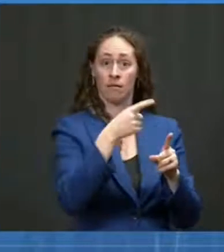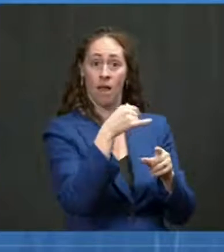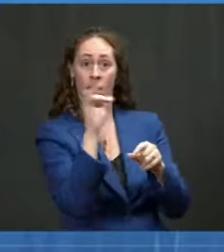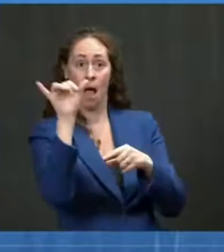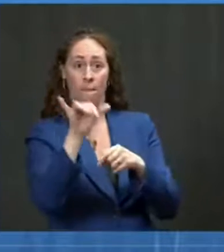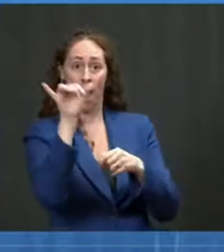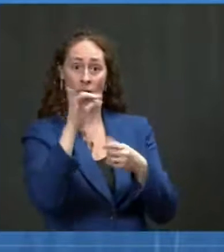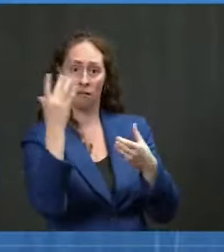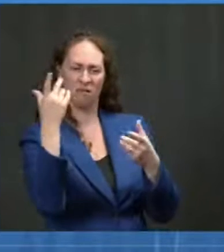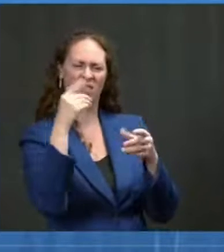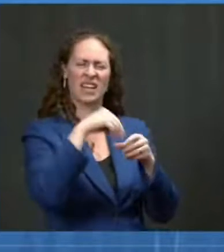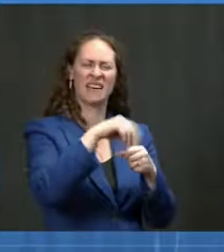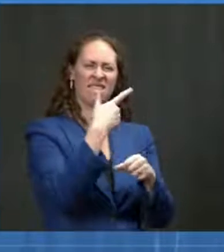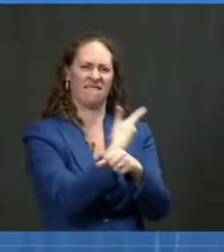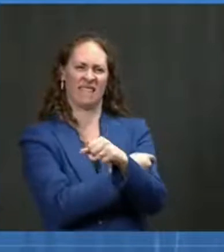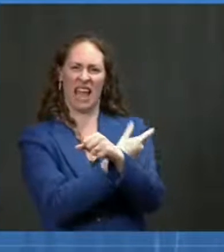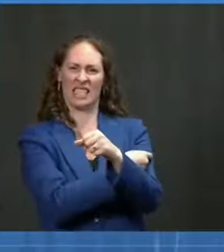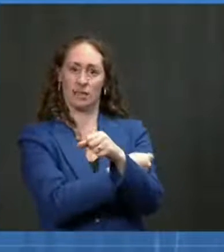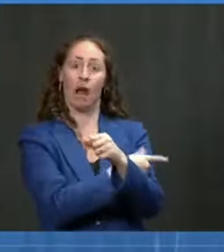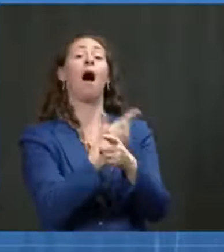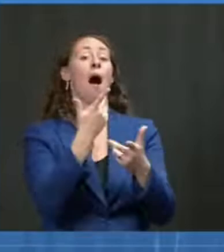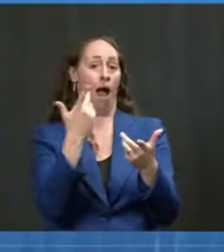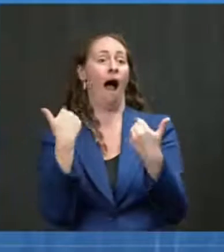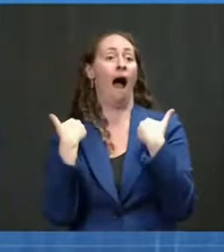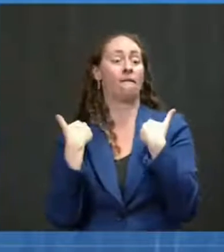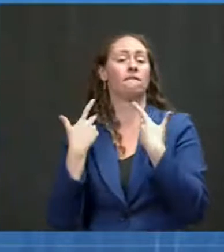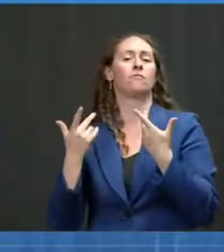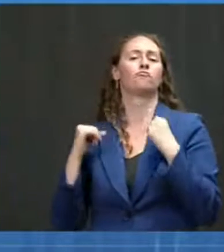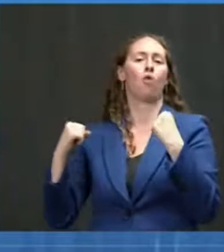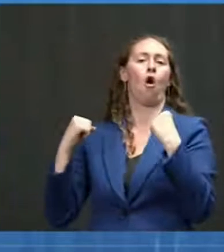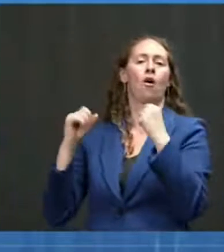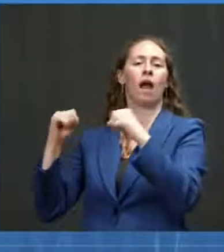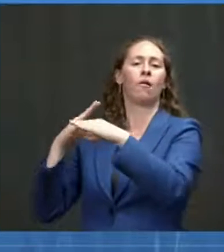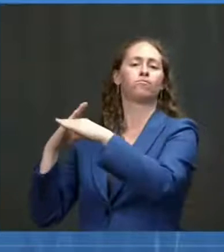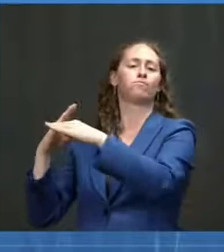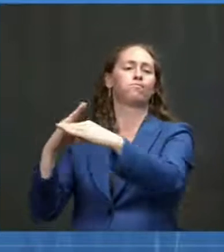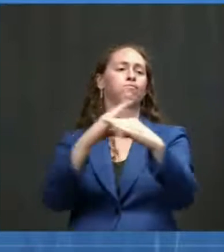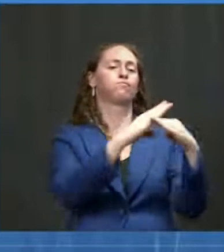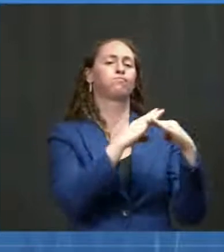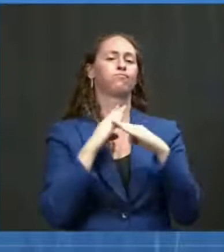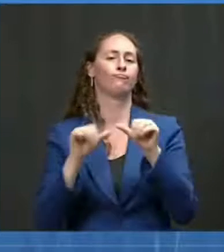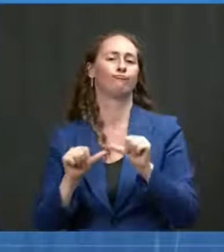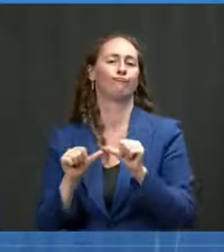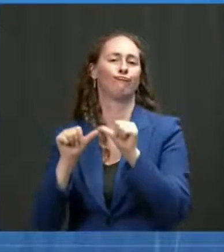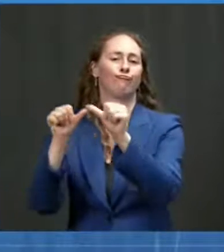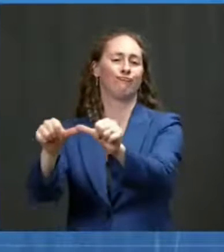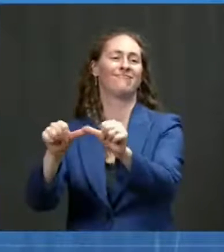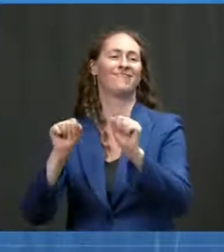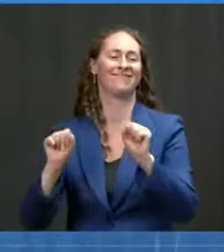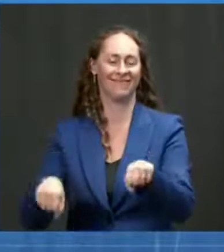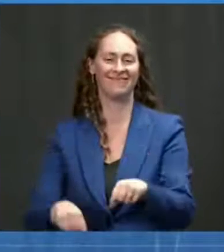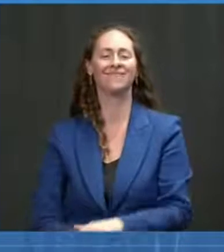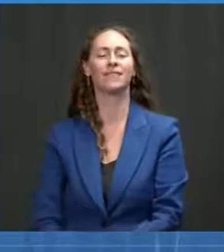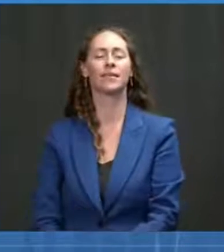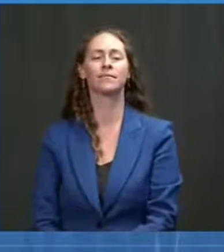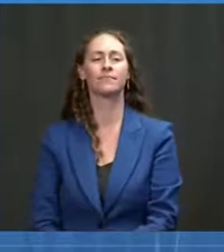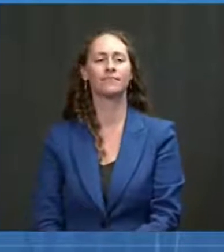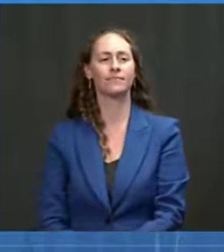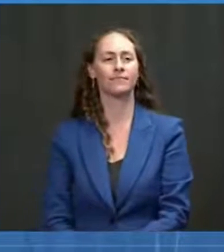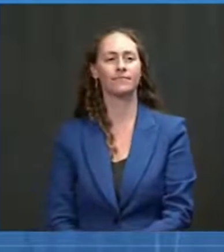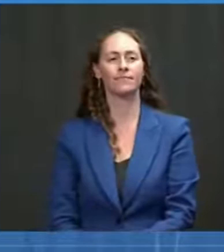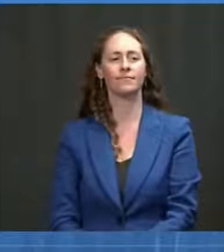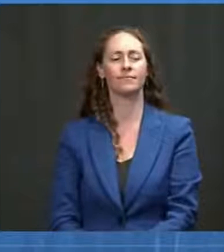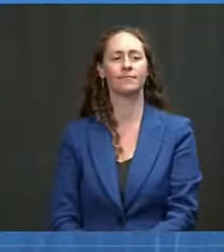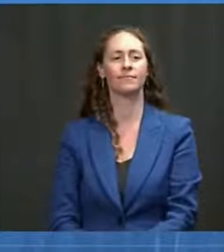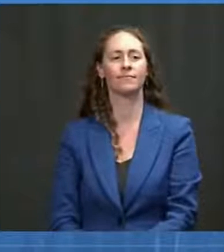to protect against Delta, and as I showed you on this former slide, a booster mRNA